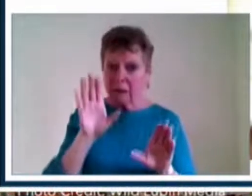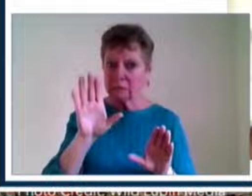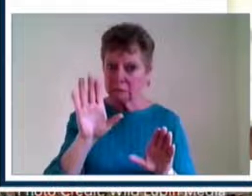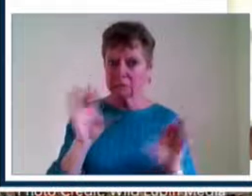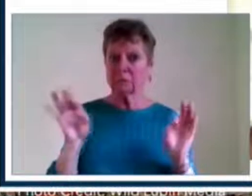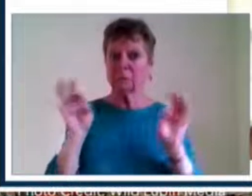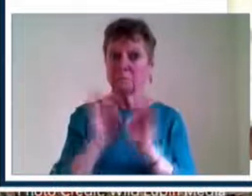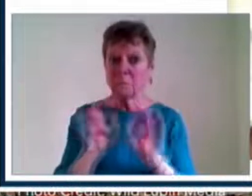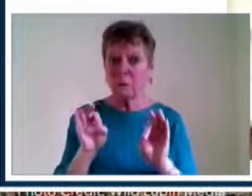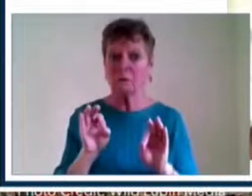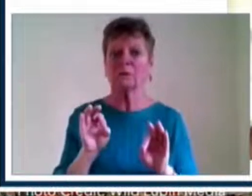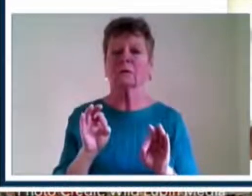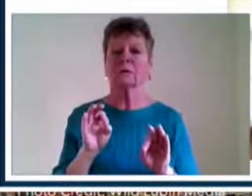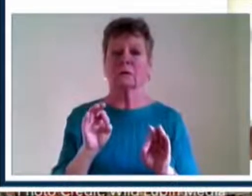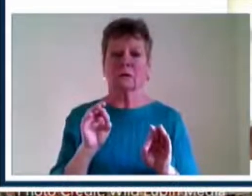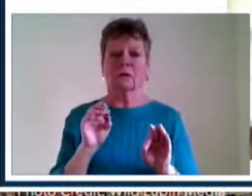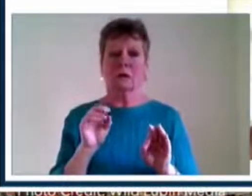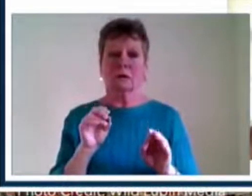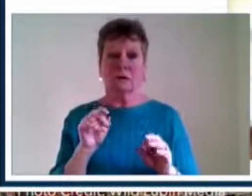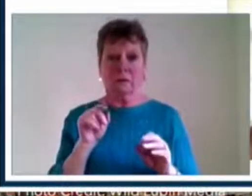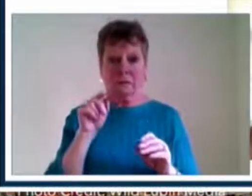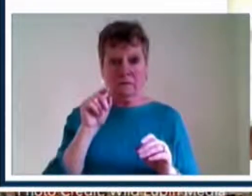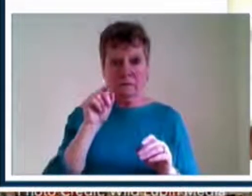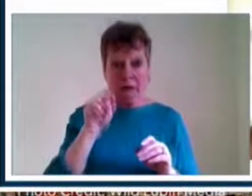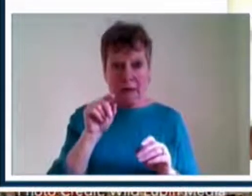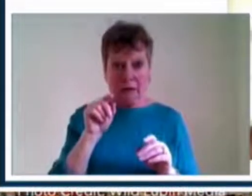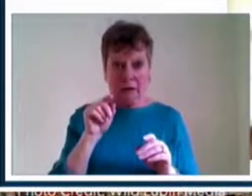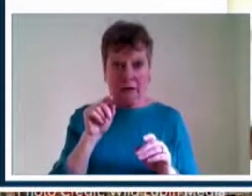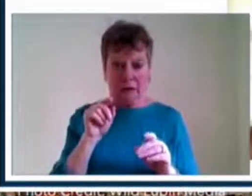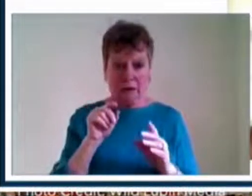of getting back completing their